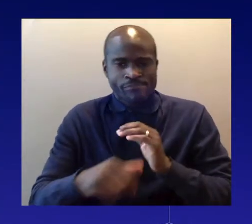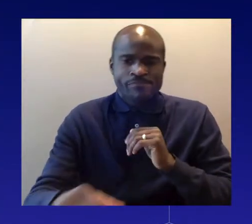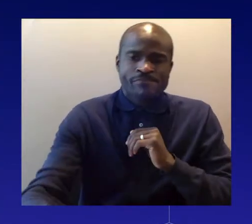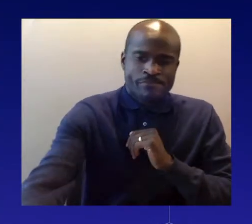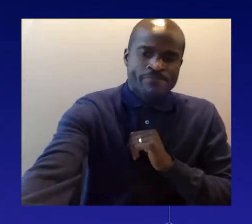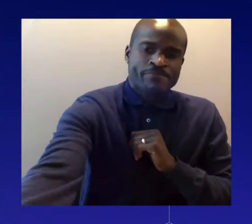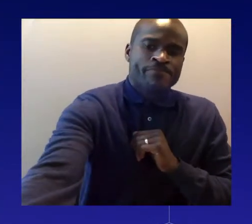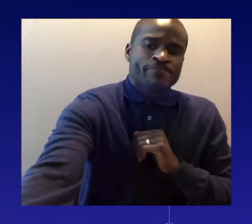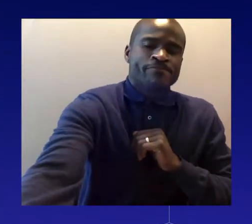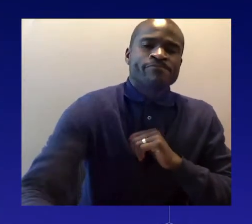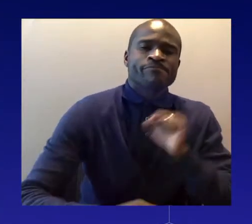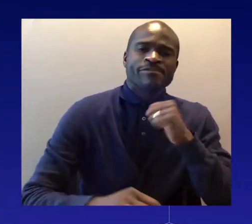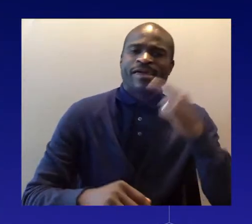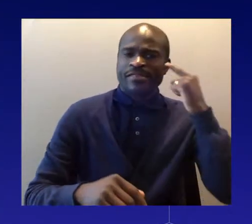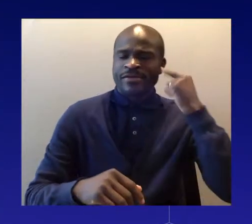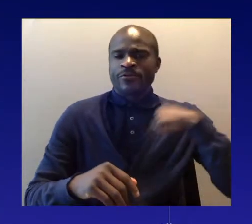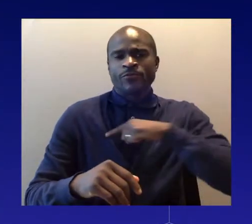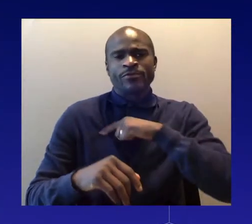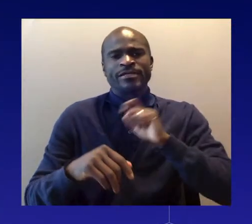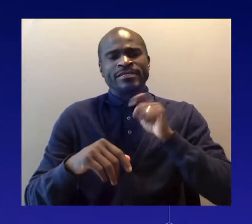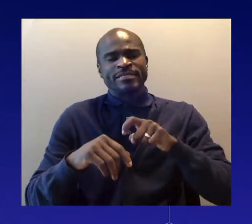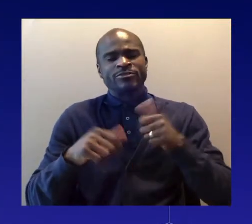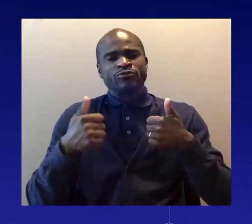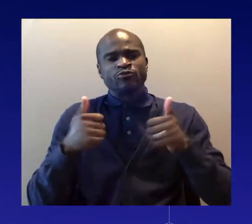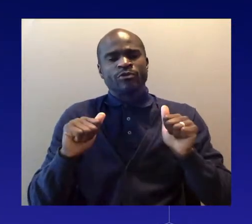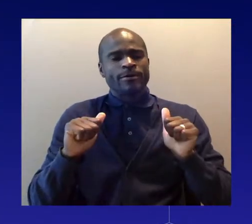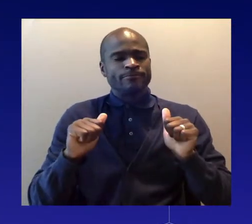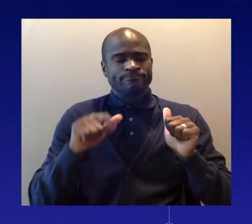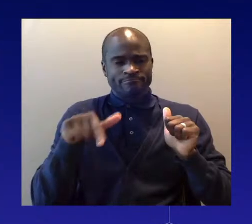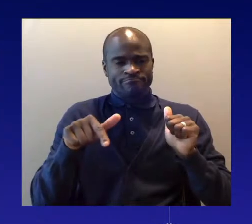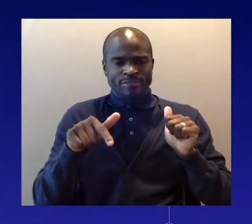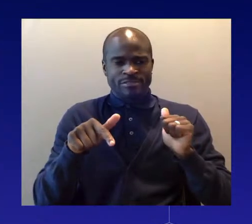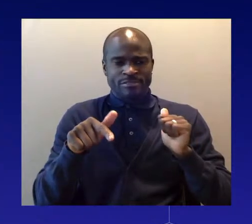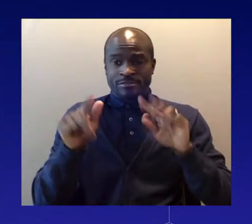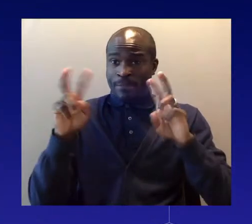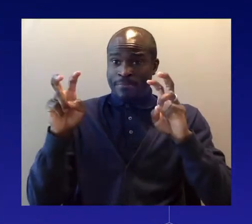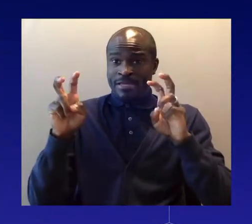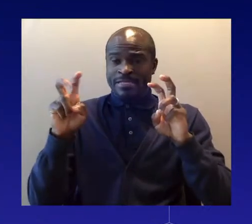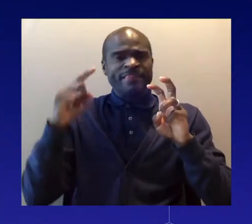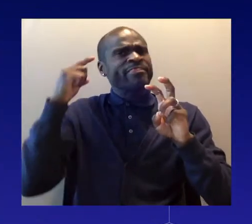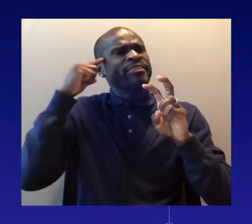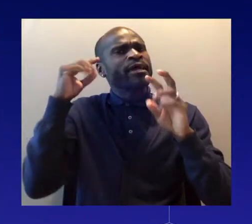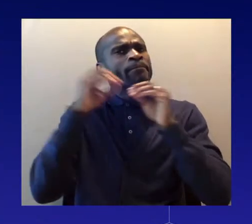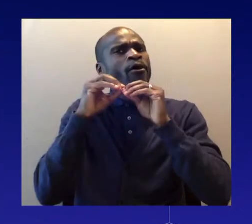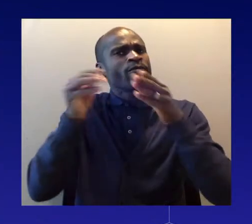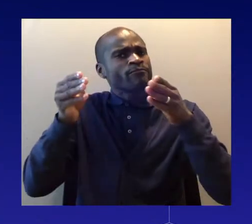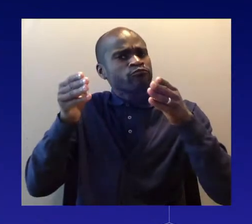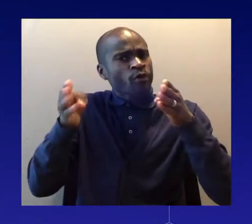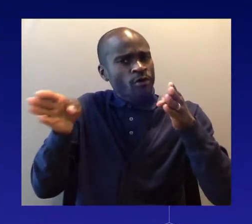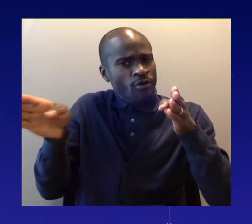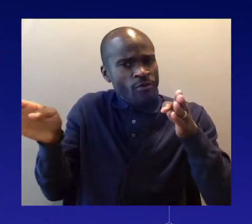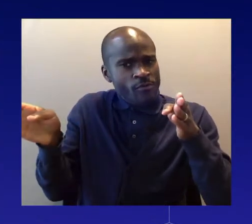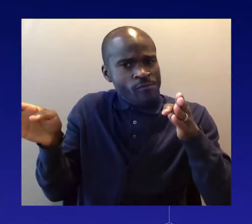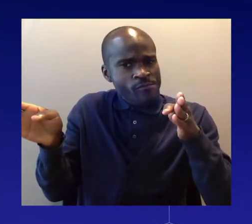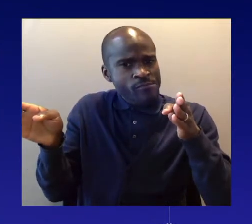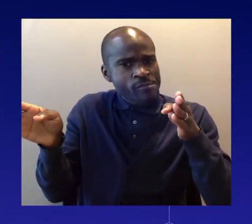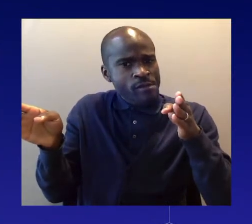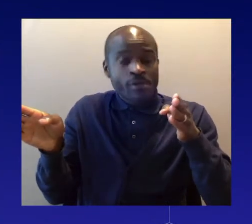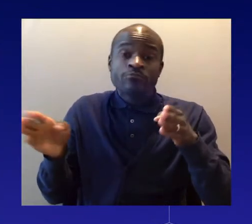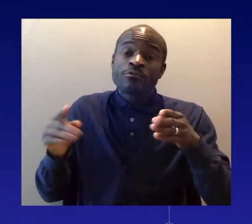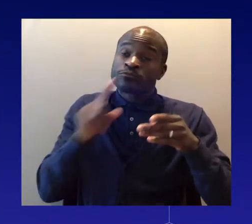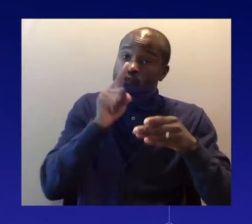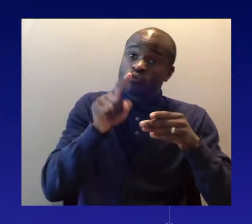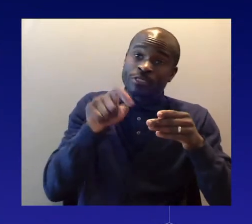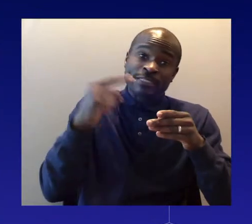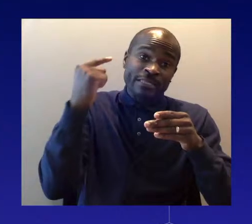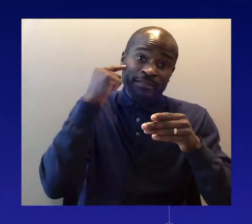access. And what I mean is we certainly need to be functioning and working on solving the problems of how to get people to us. But in the spirit